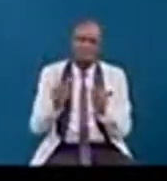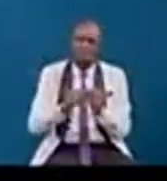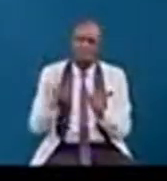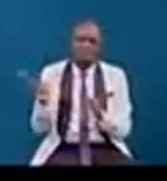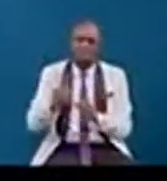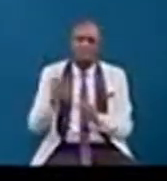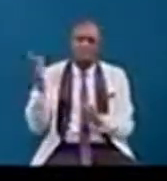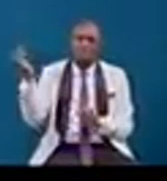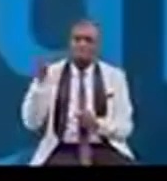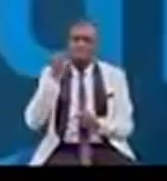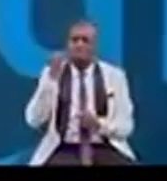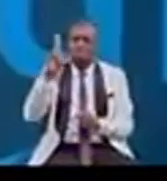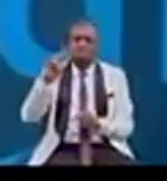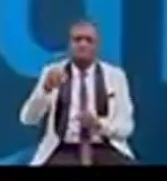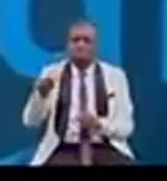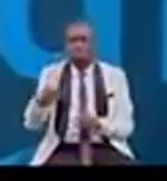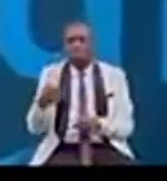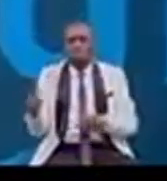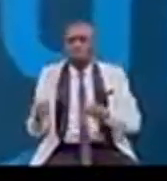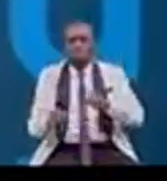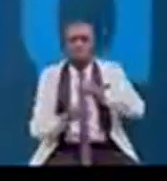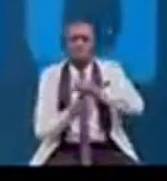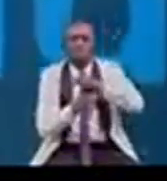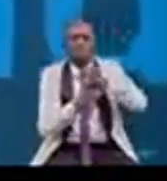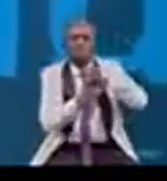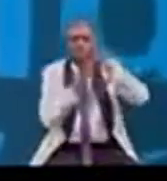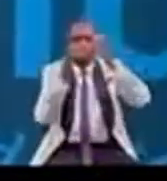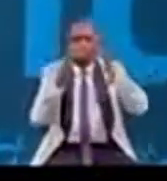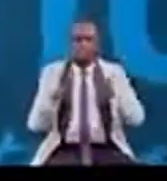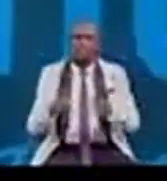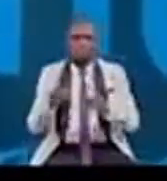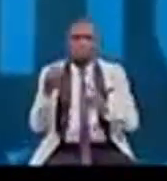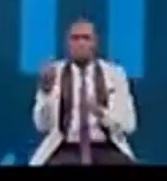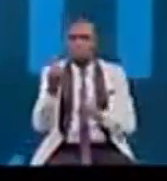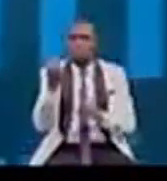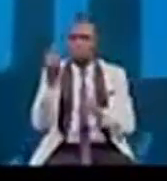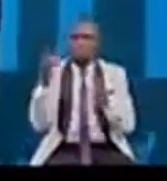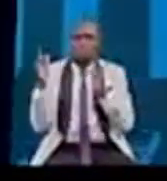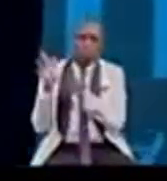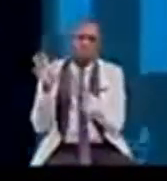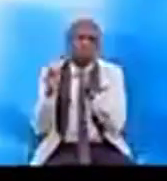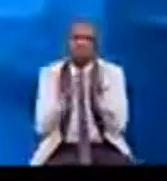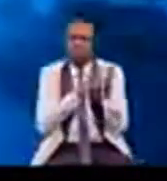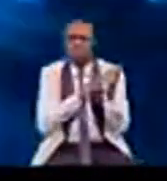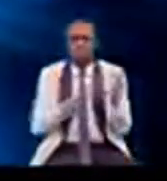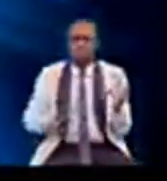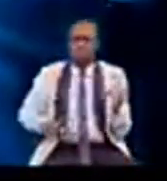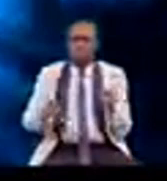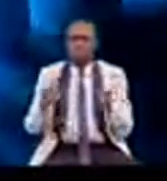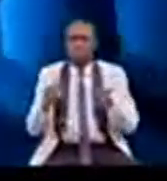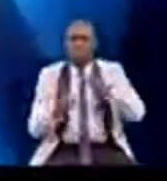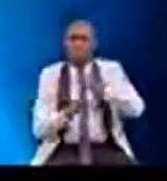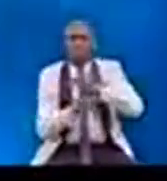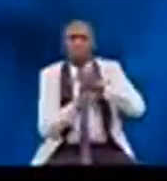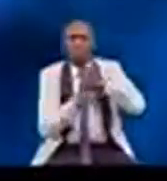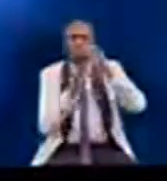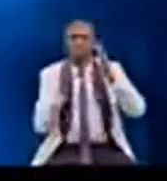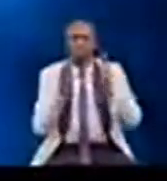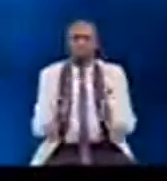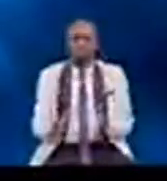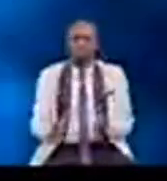other advocate except Jesus Christ, the advocate. After November